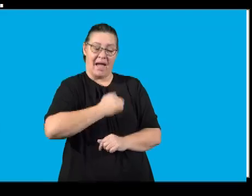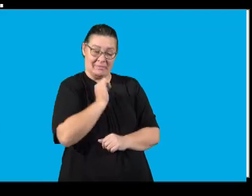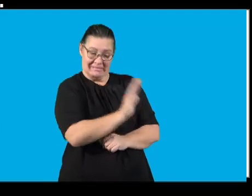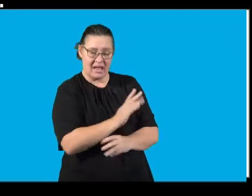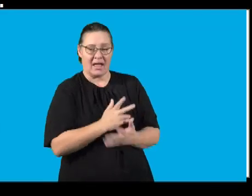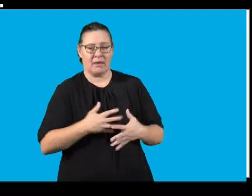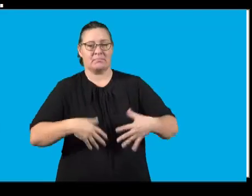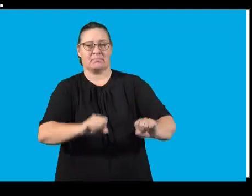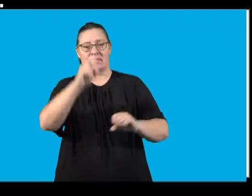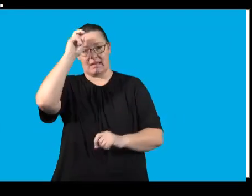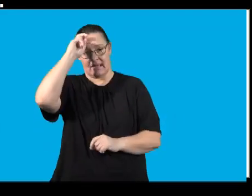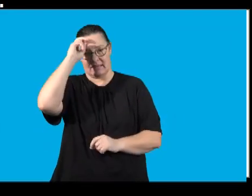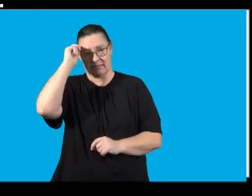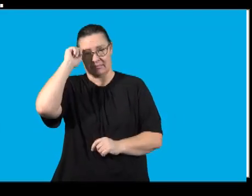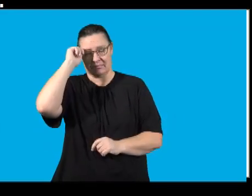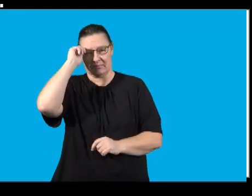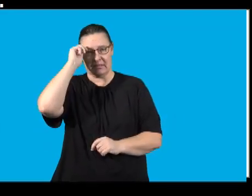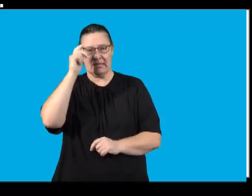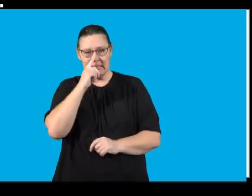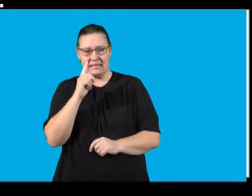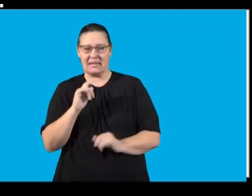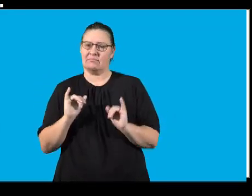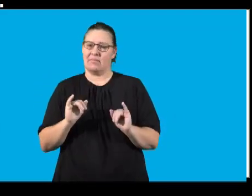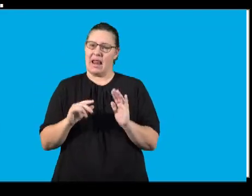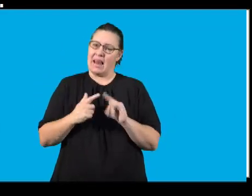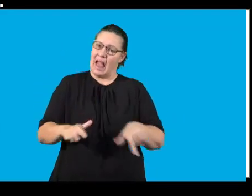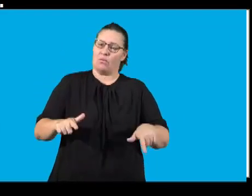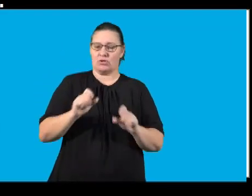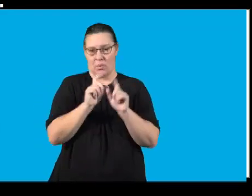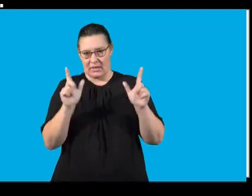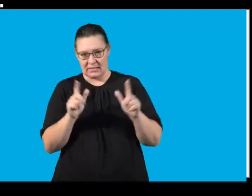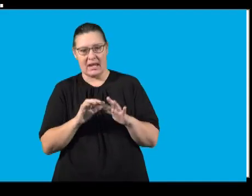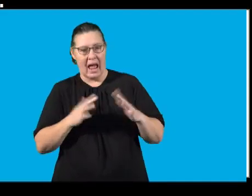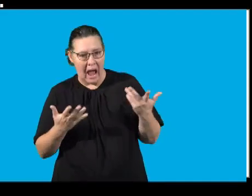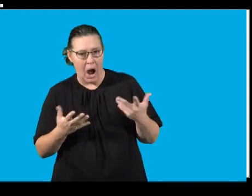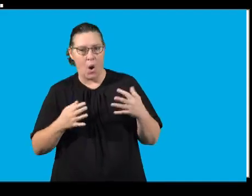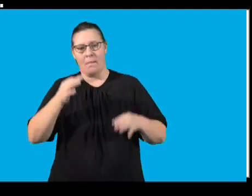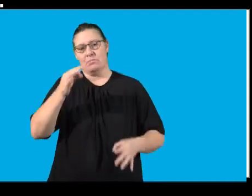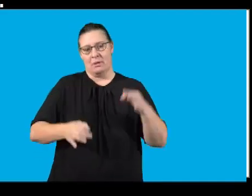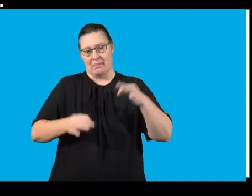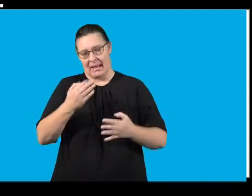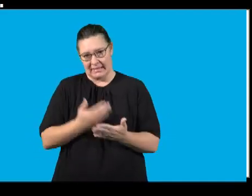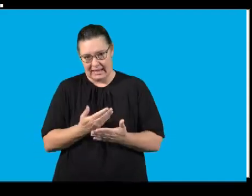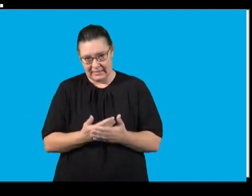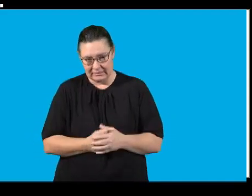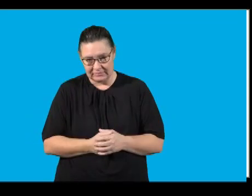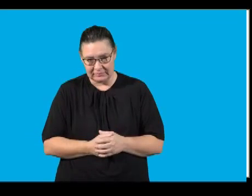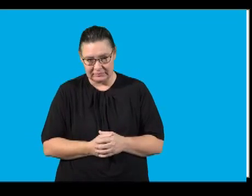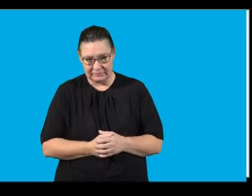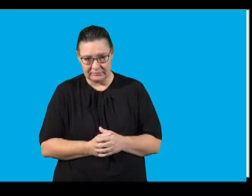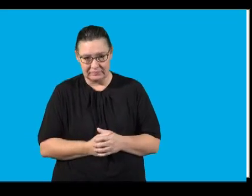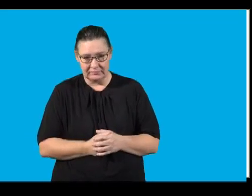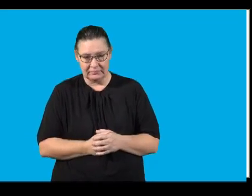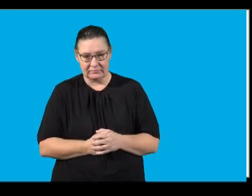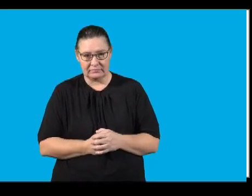So can you look at the critical awareness of language there and how it is manipulated in Lady Macbeth's speech